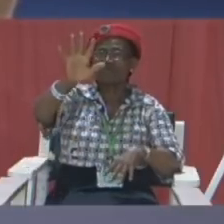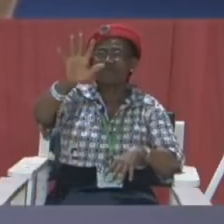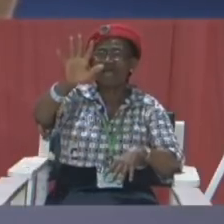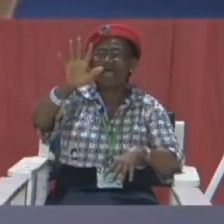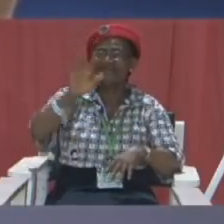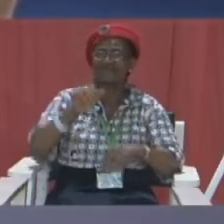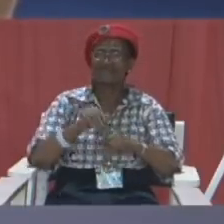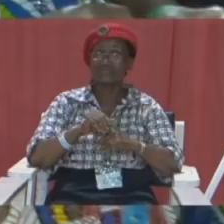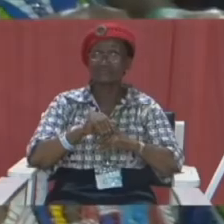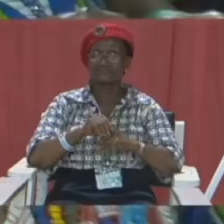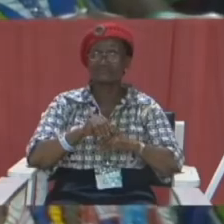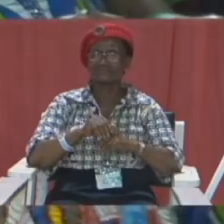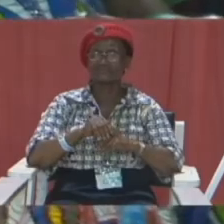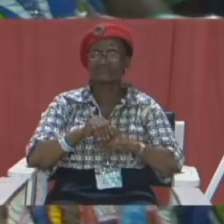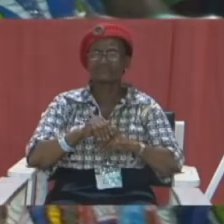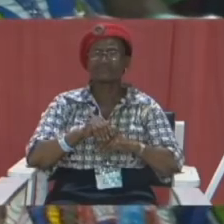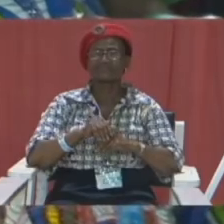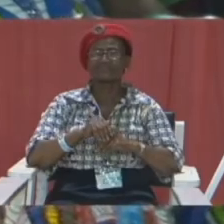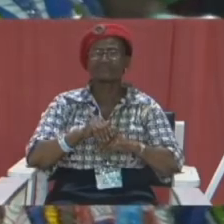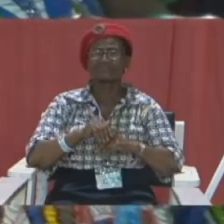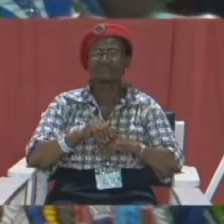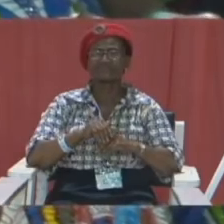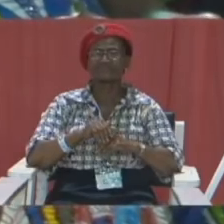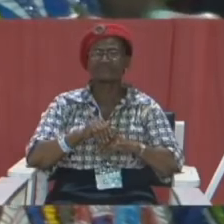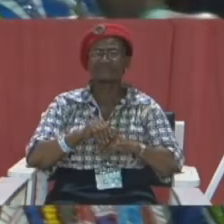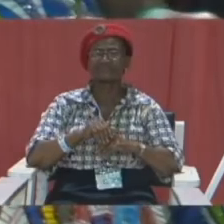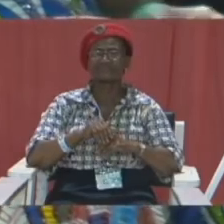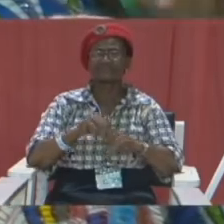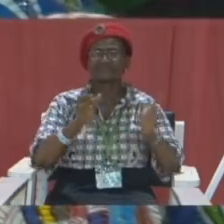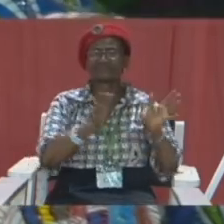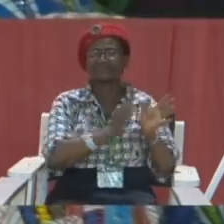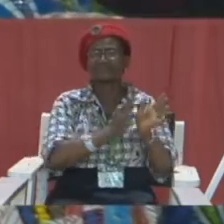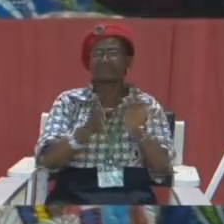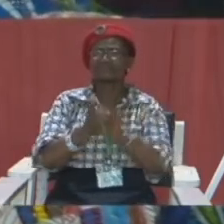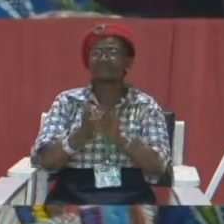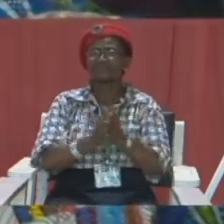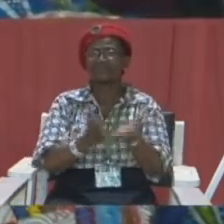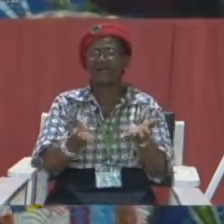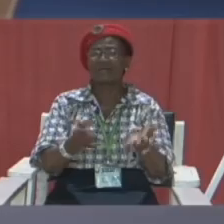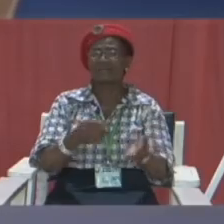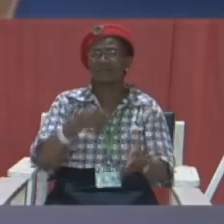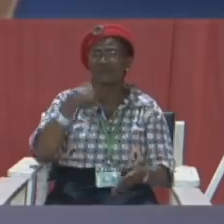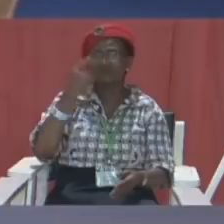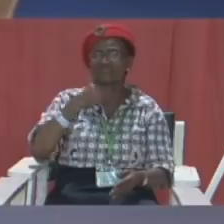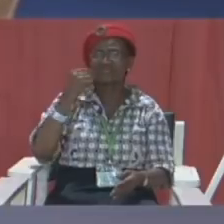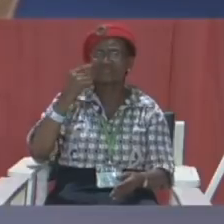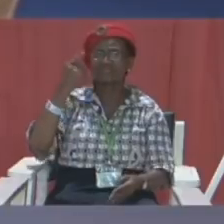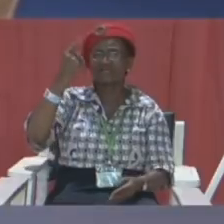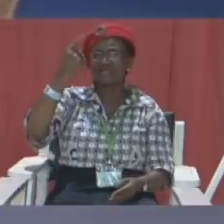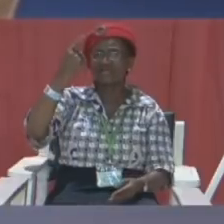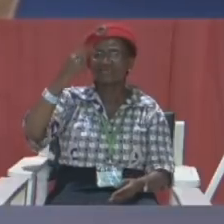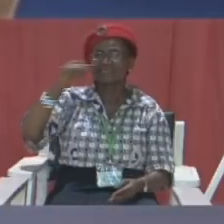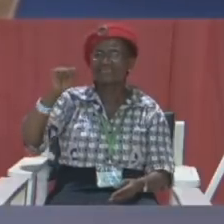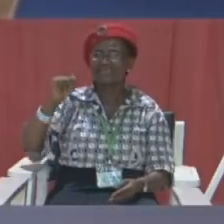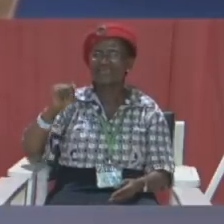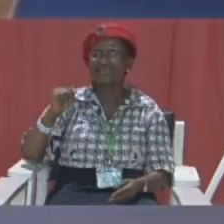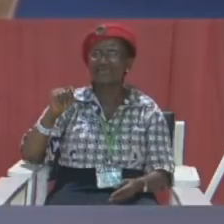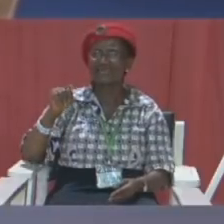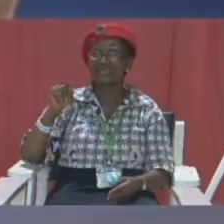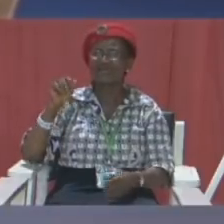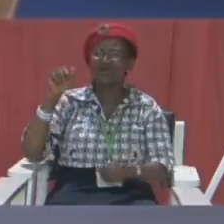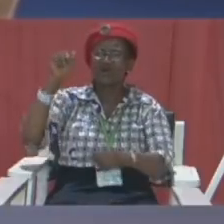ese kerin si karun. The Bible says the triumph of the wicked is short. We